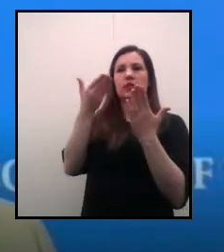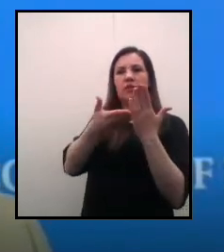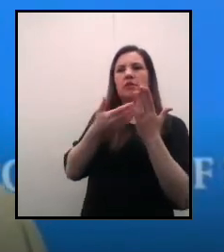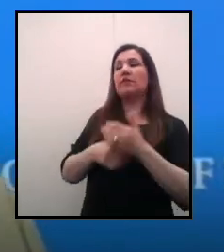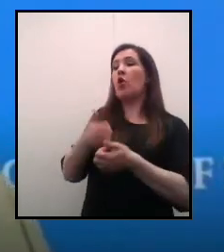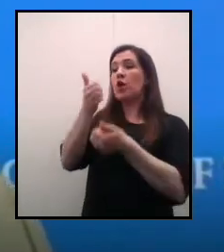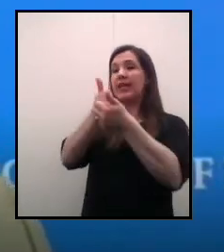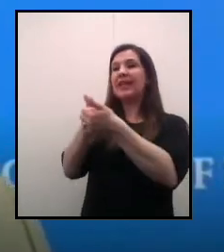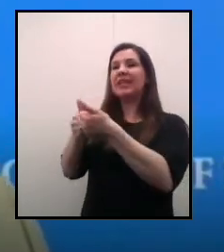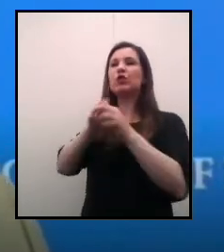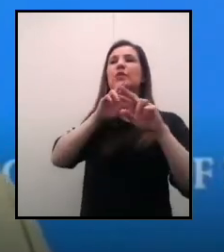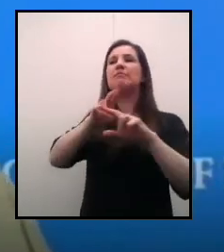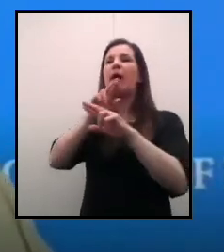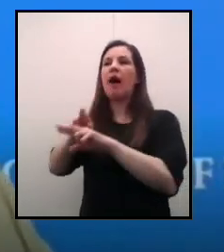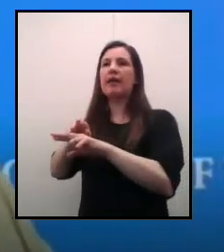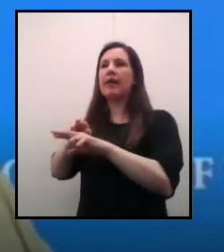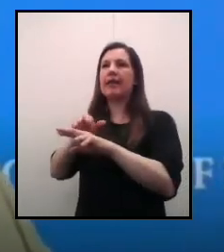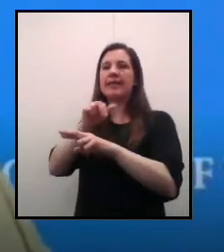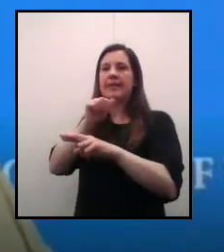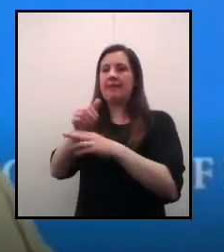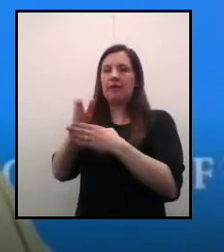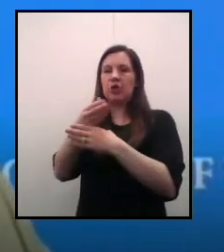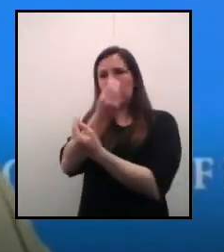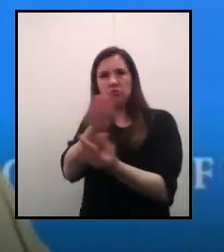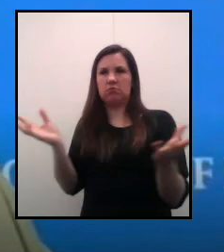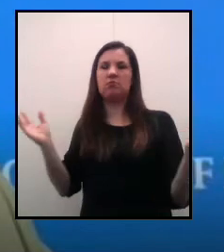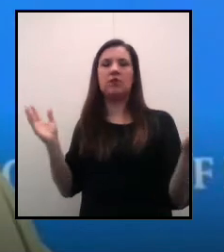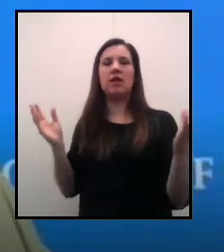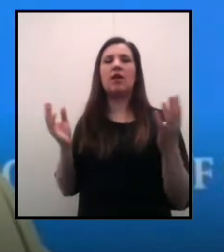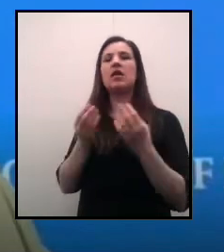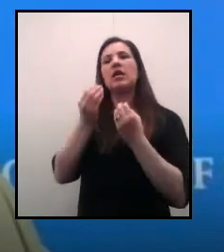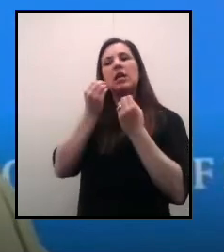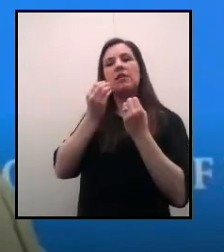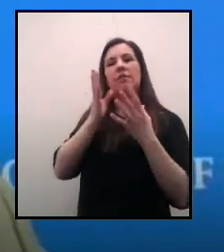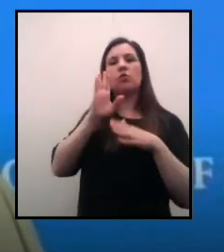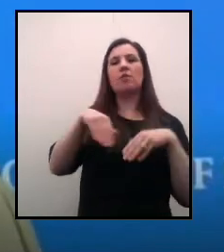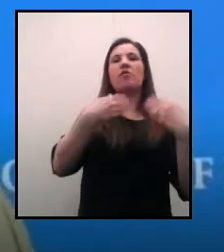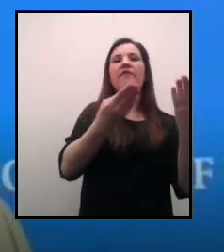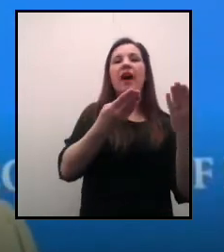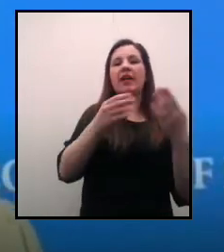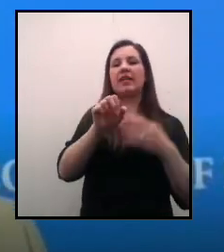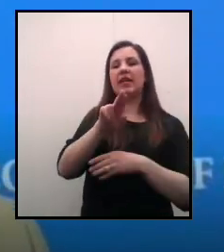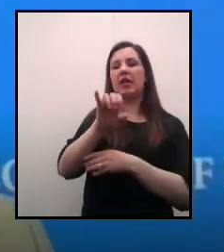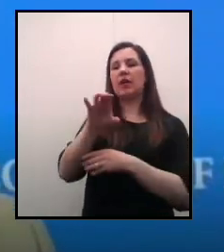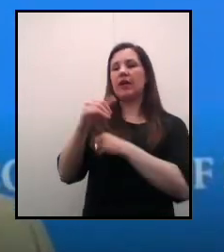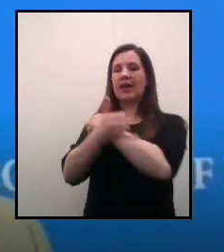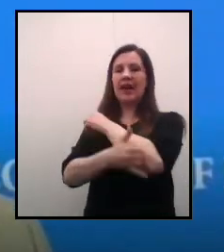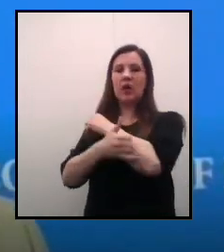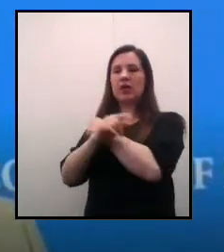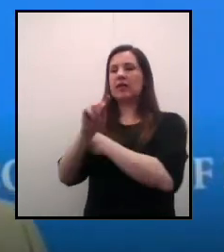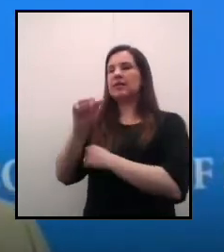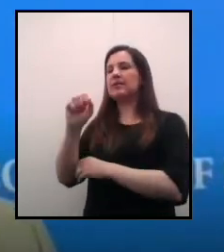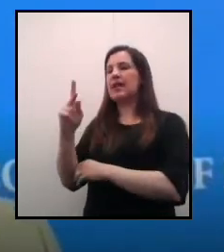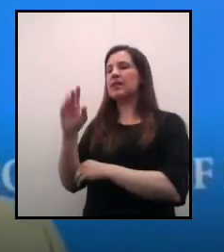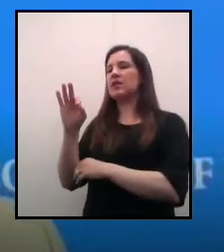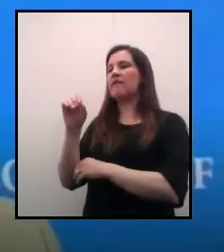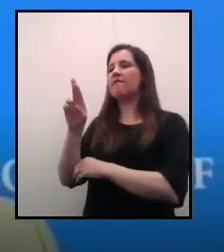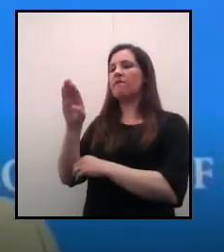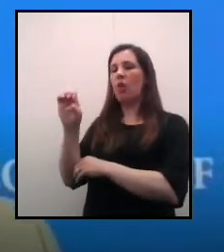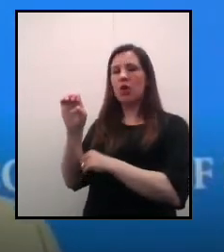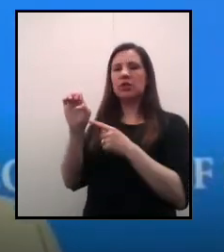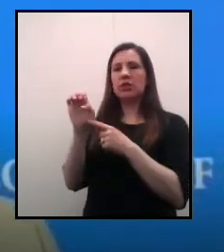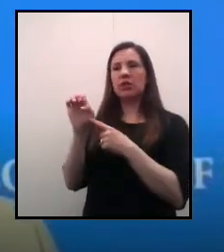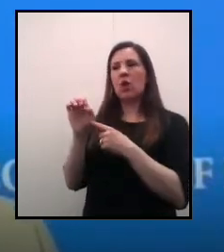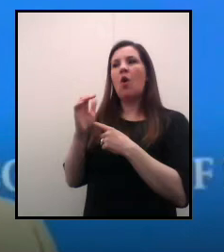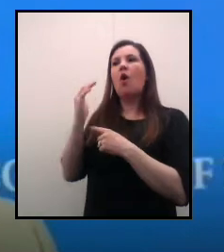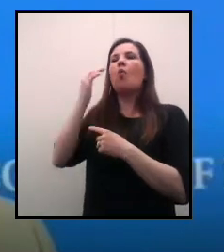respondent will not be shared. That information will be provided to our Erie County Task Force so that we are kept aware of